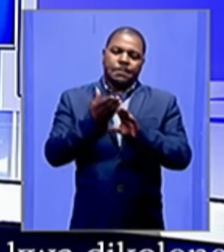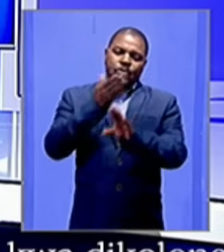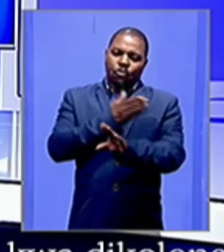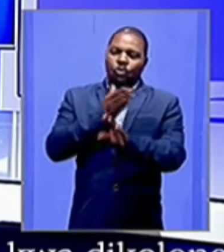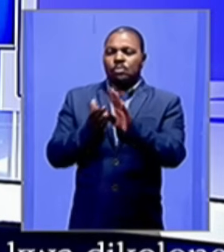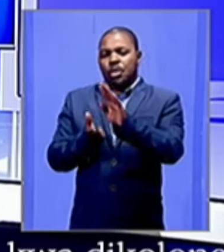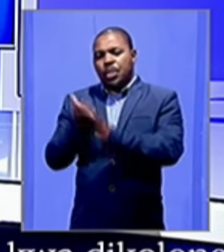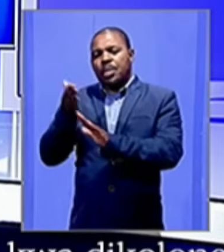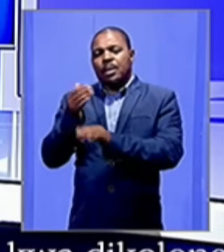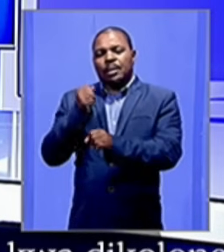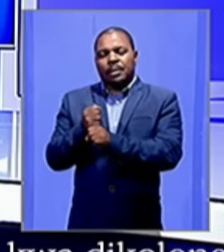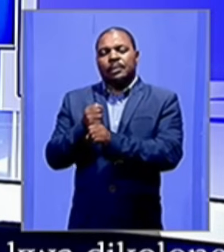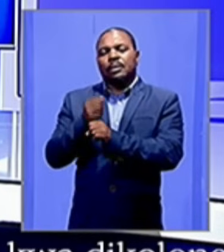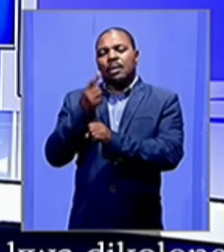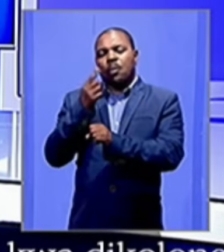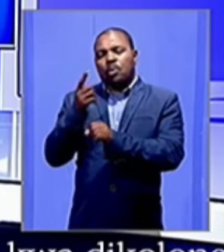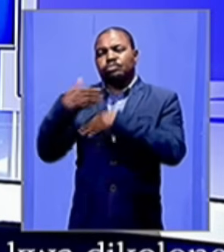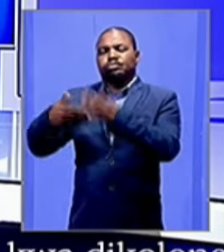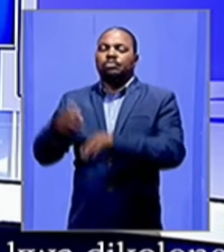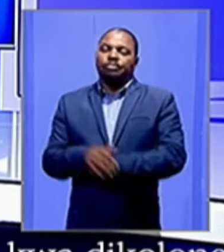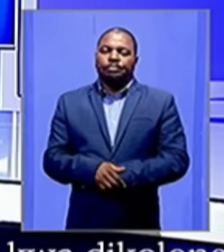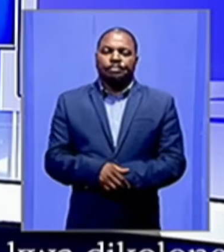simolola loeto la dithuto.